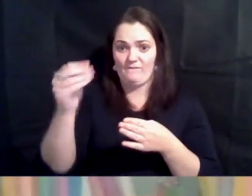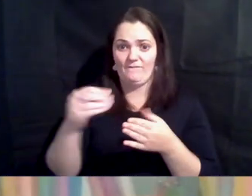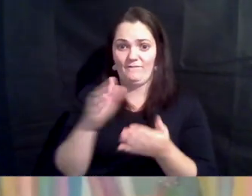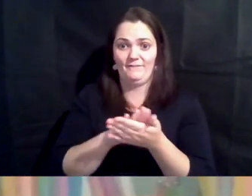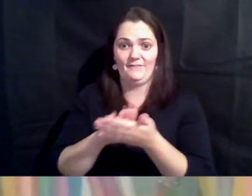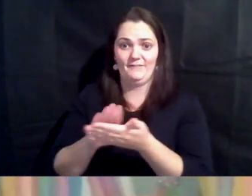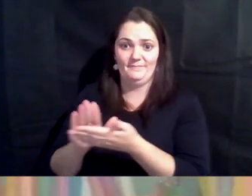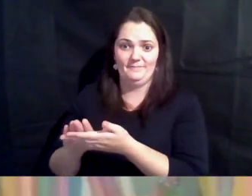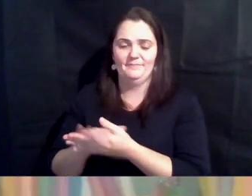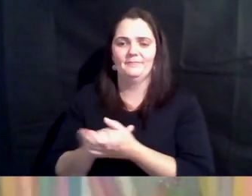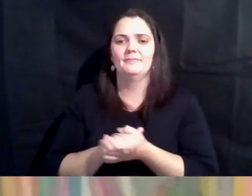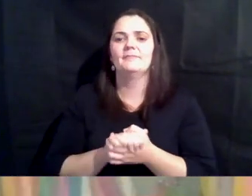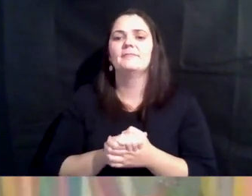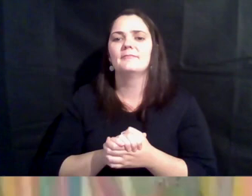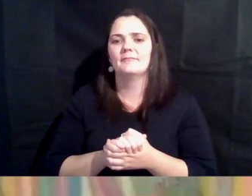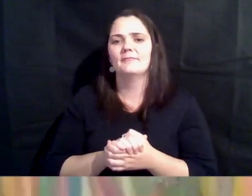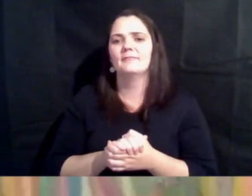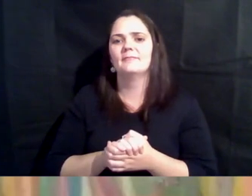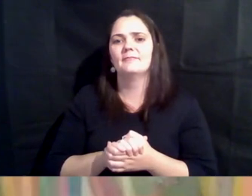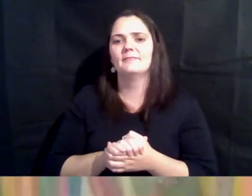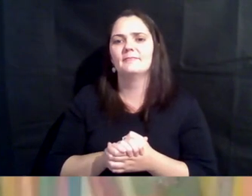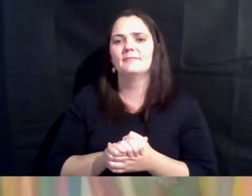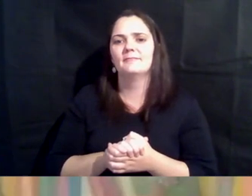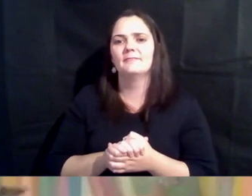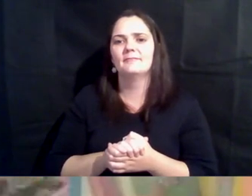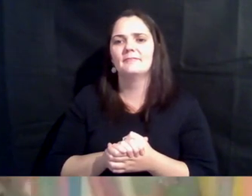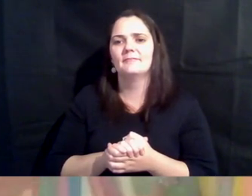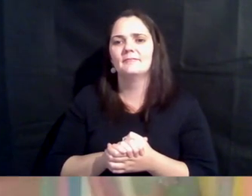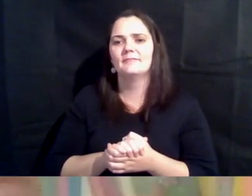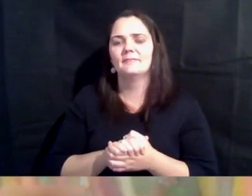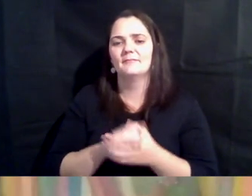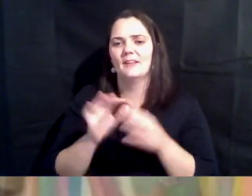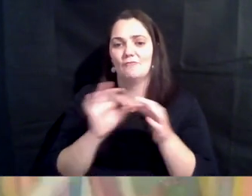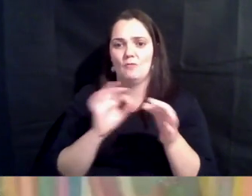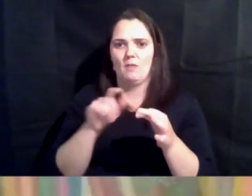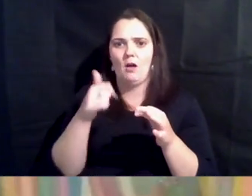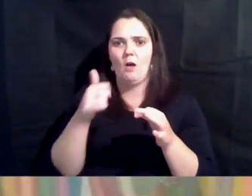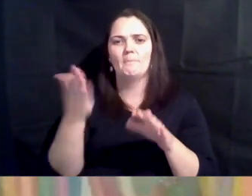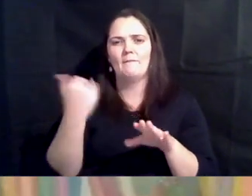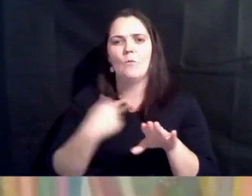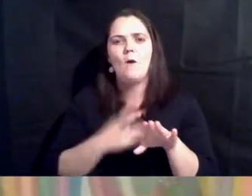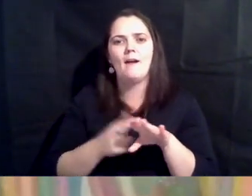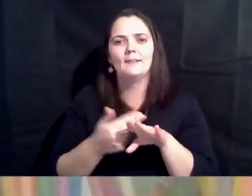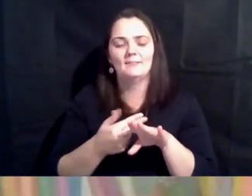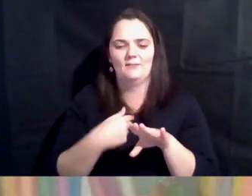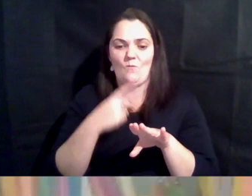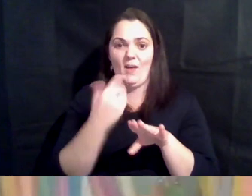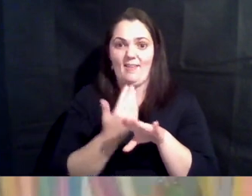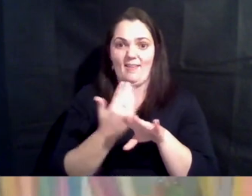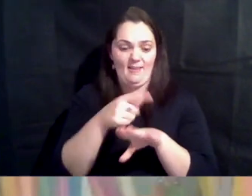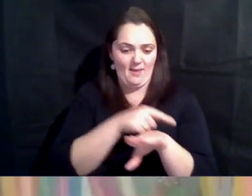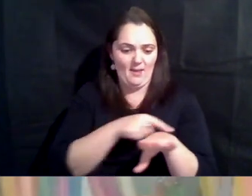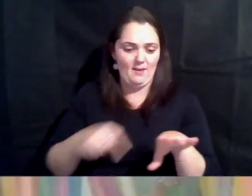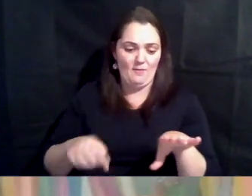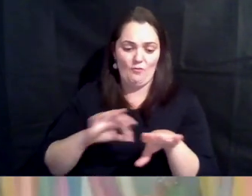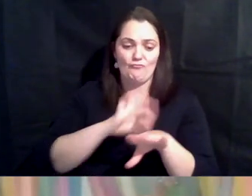I've also then got this like little abstract piece from what I cut out and I'm just going to rip off these edges and I'm going to glue